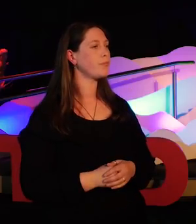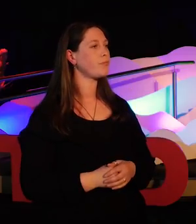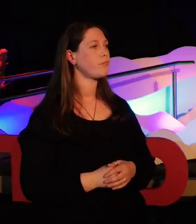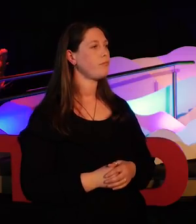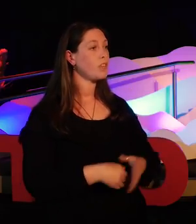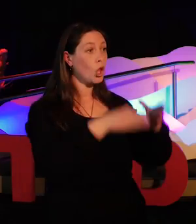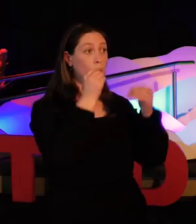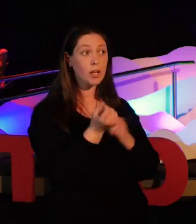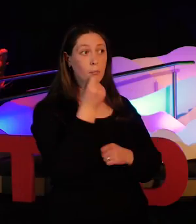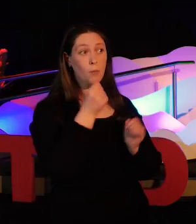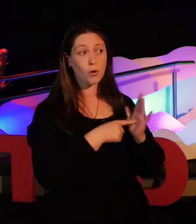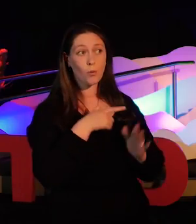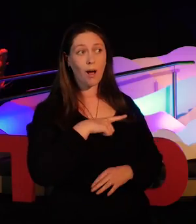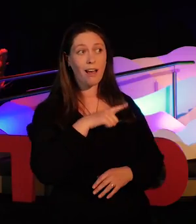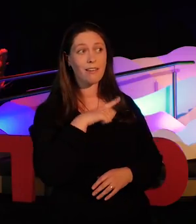And why is learning important?